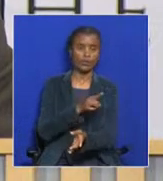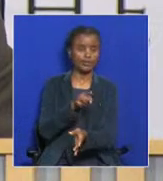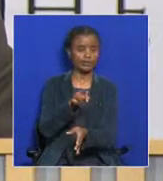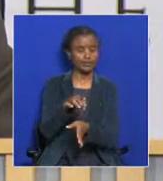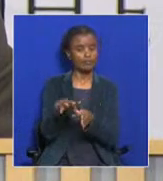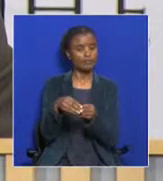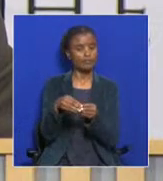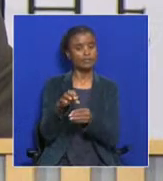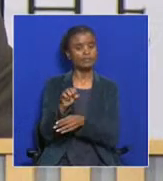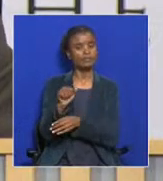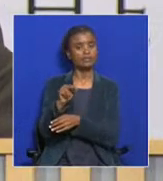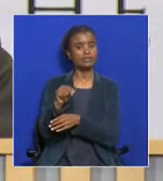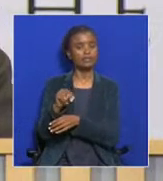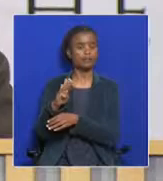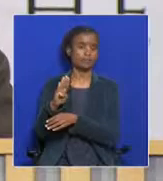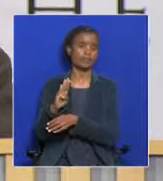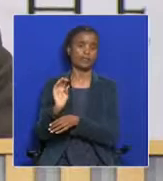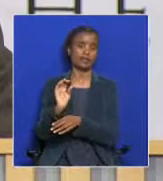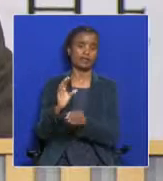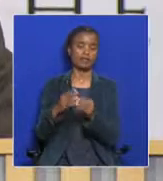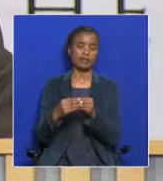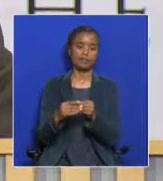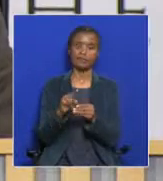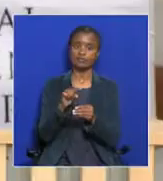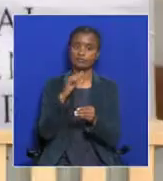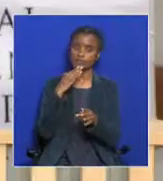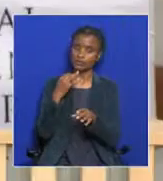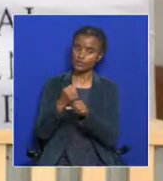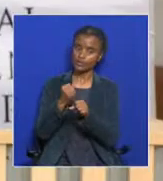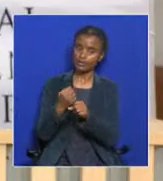of his. Yes. And